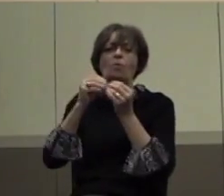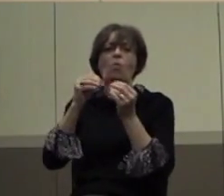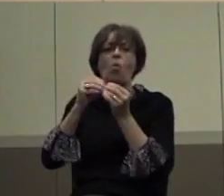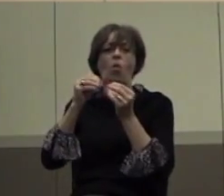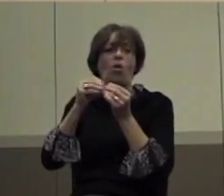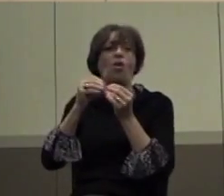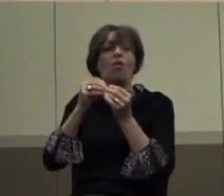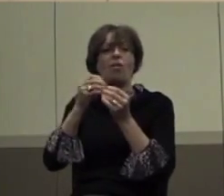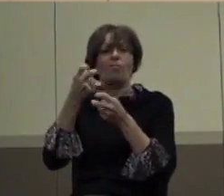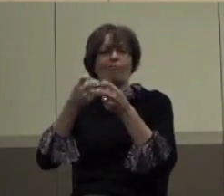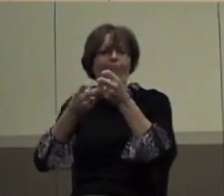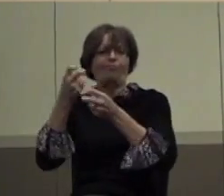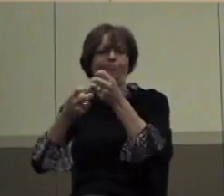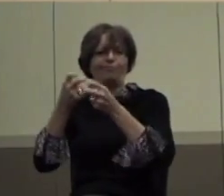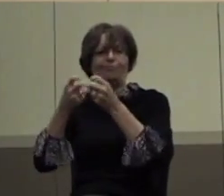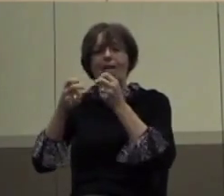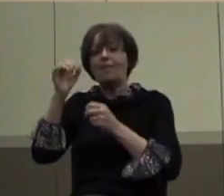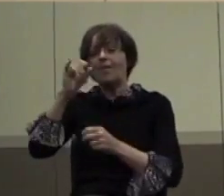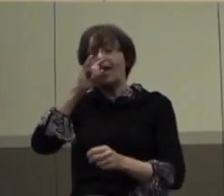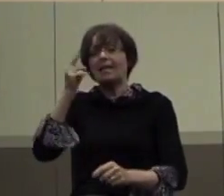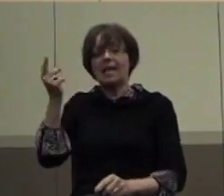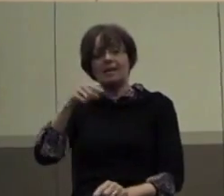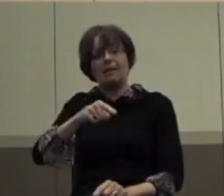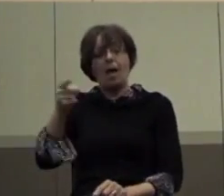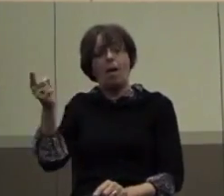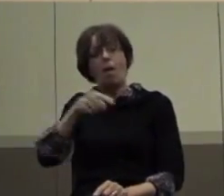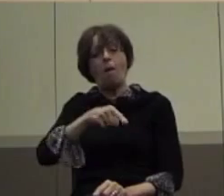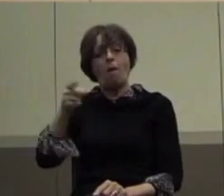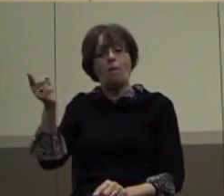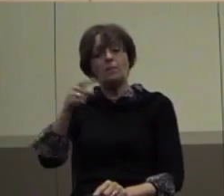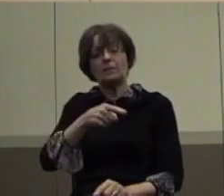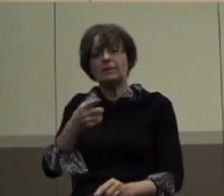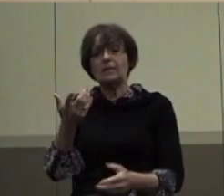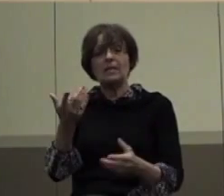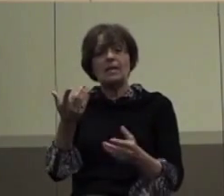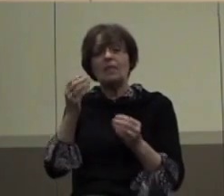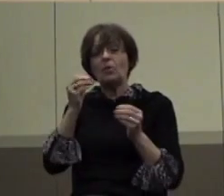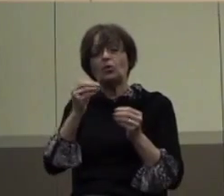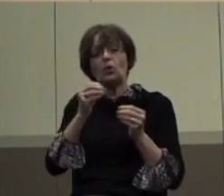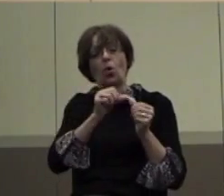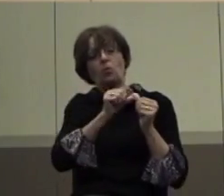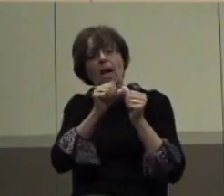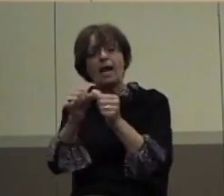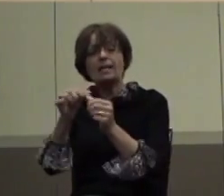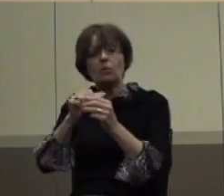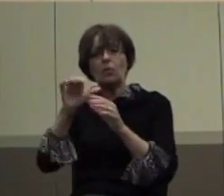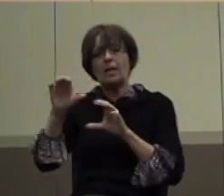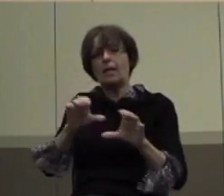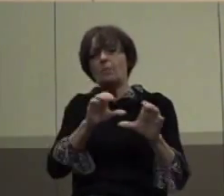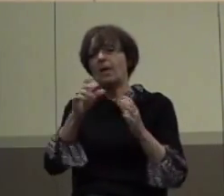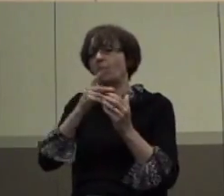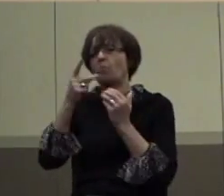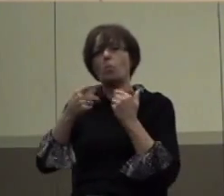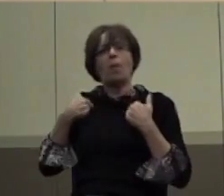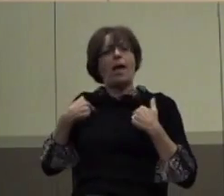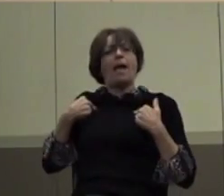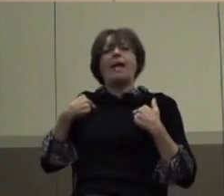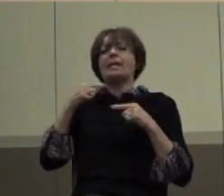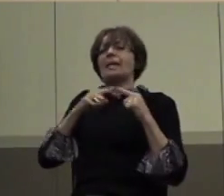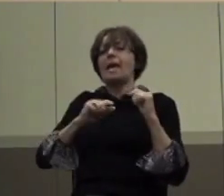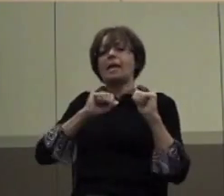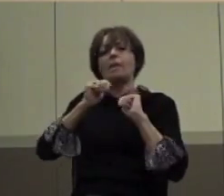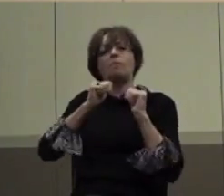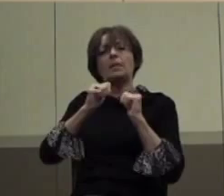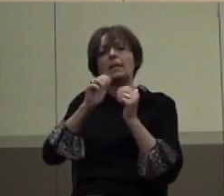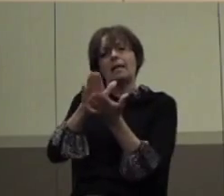camel. That this kid keeps coming in, and not only is there not a continuity in the behavior program, I can't compete